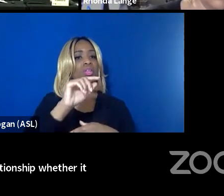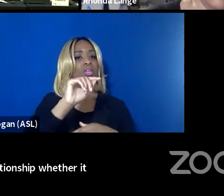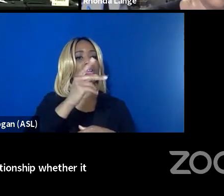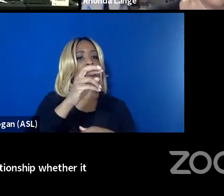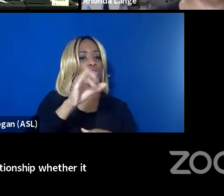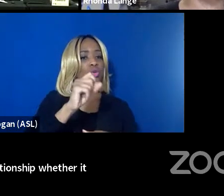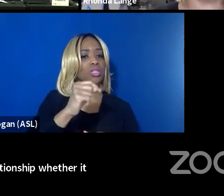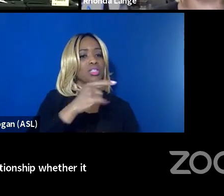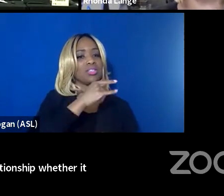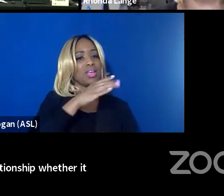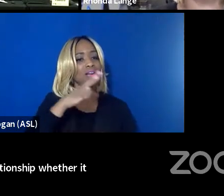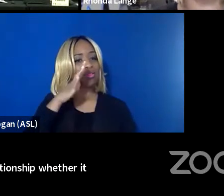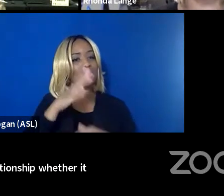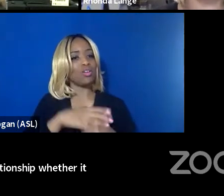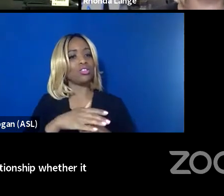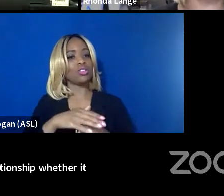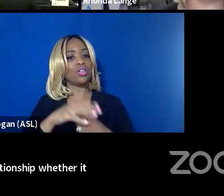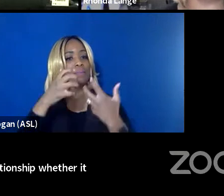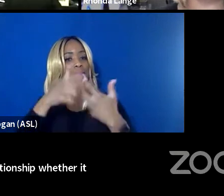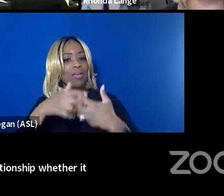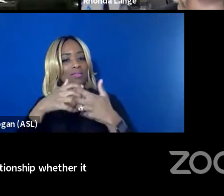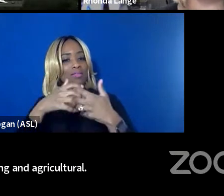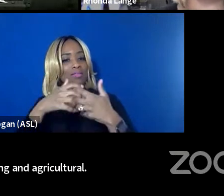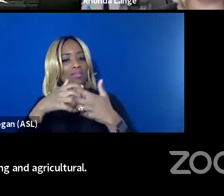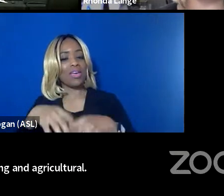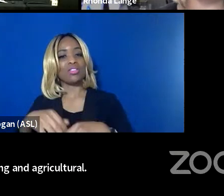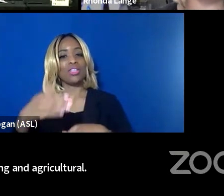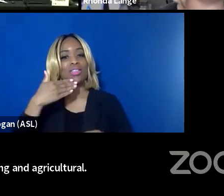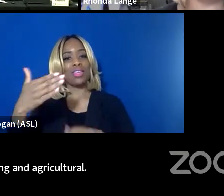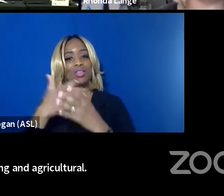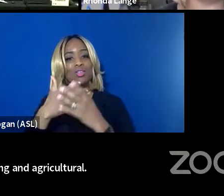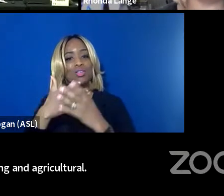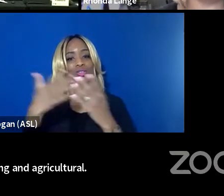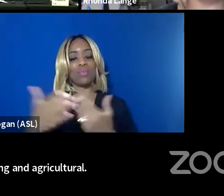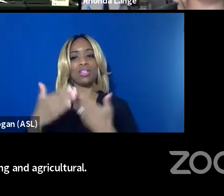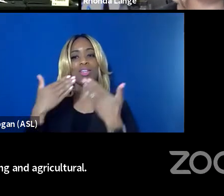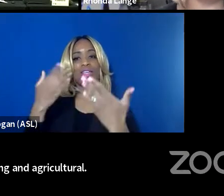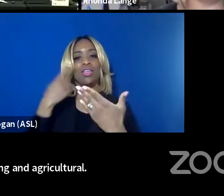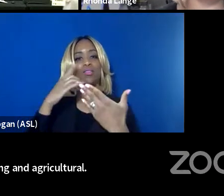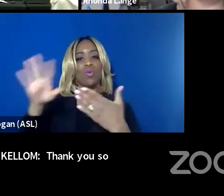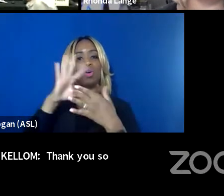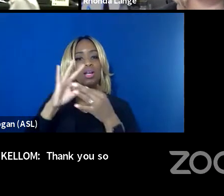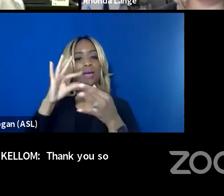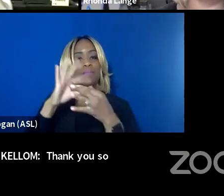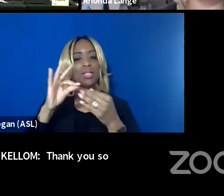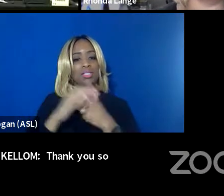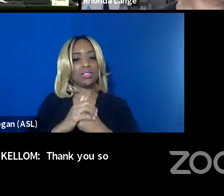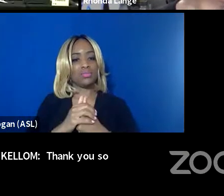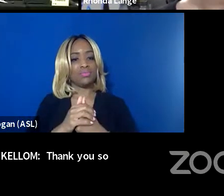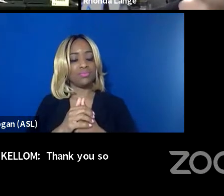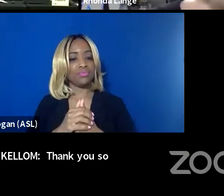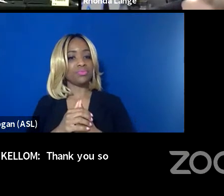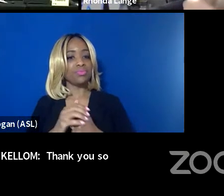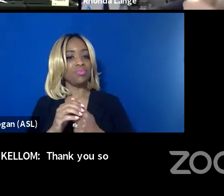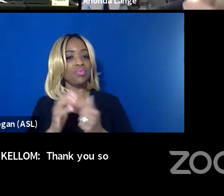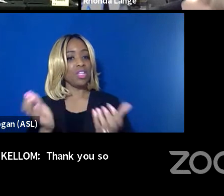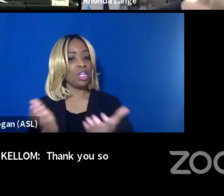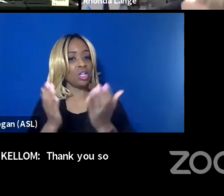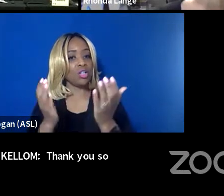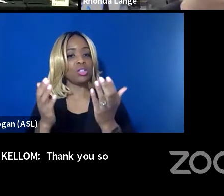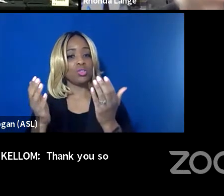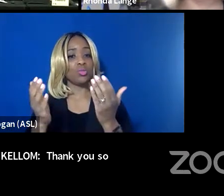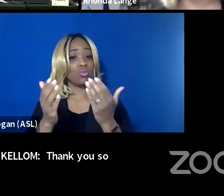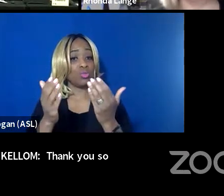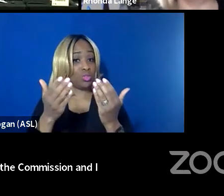manufacturing, and agriculture. Thank you very much. Thank you so much for sharing your comment with the commission. And I encourage you, whatever you are about